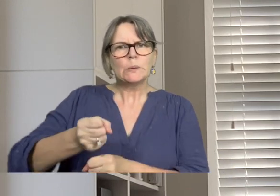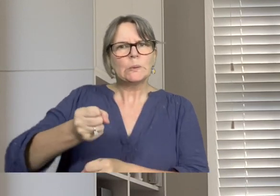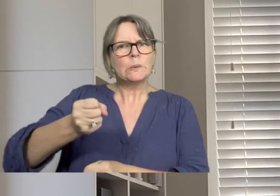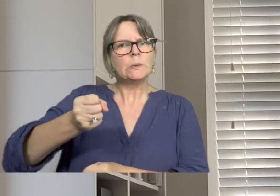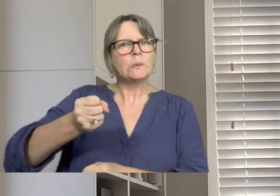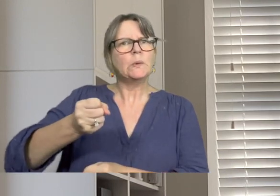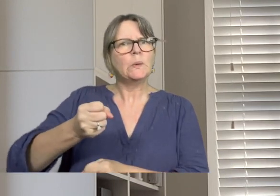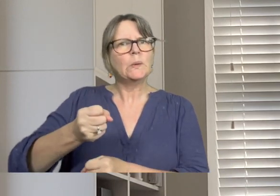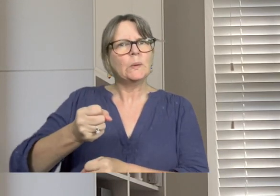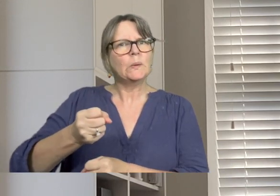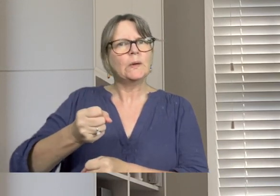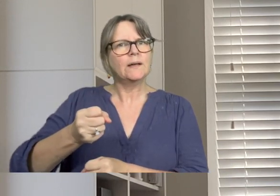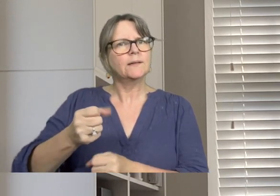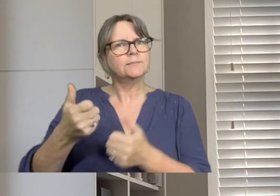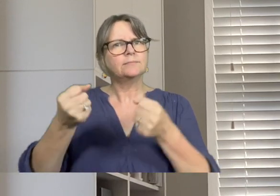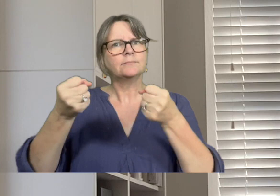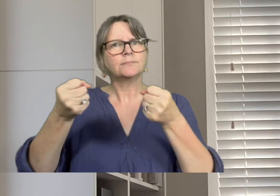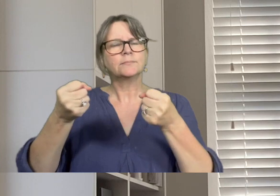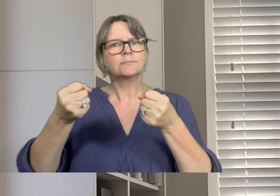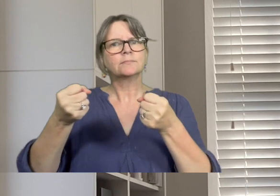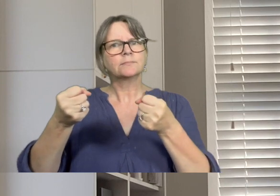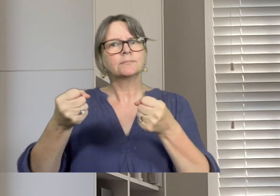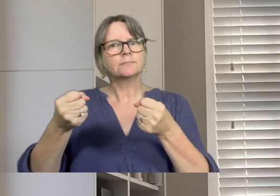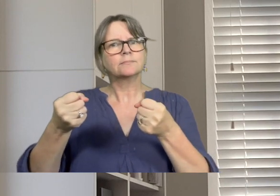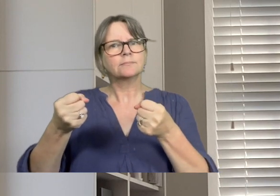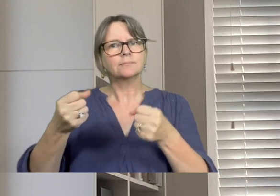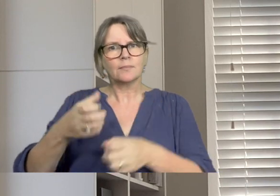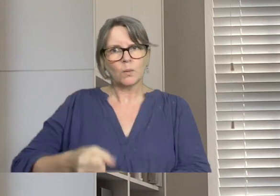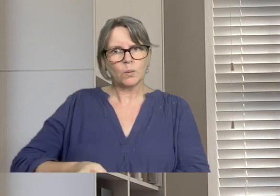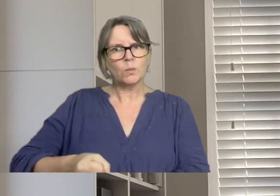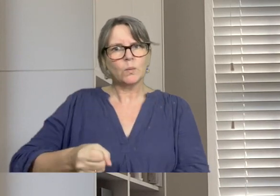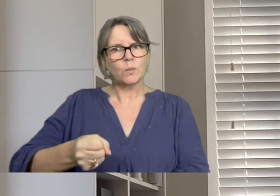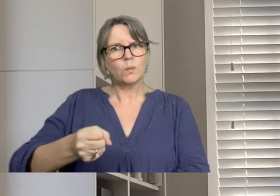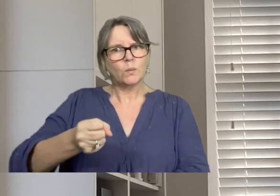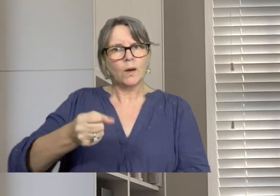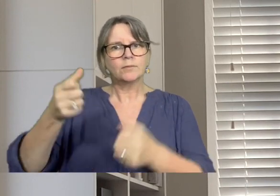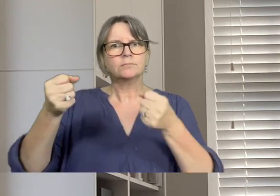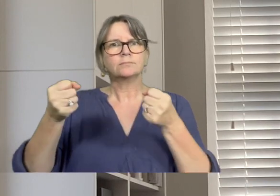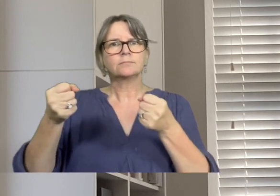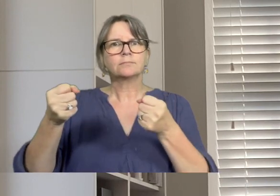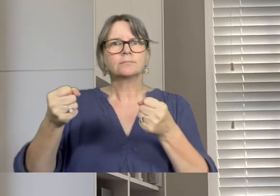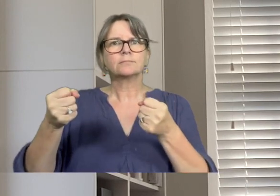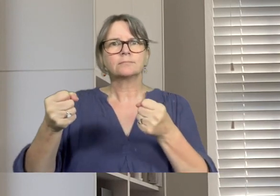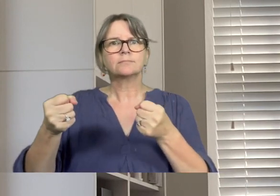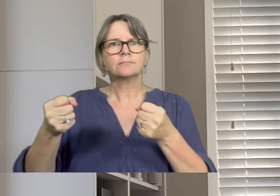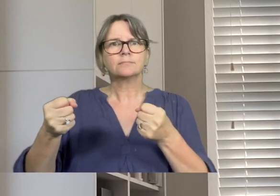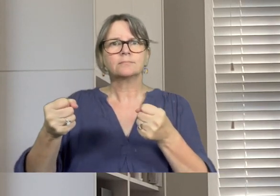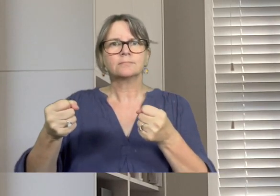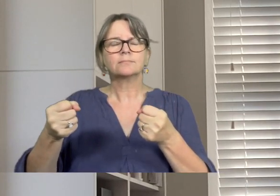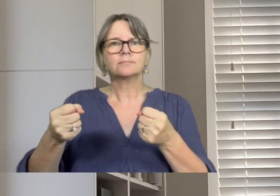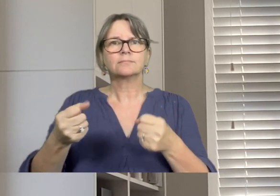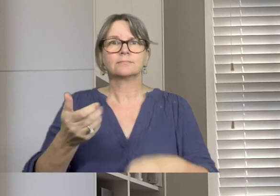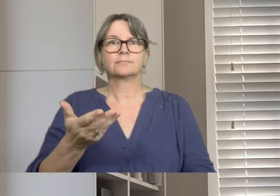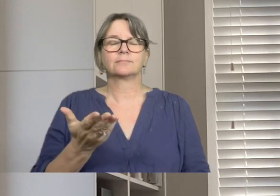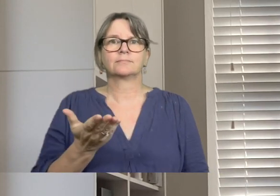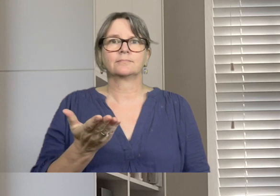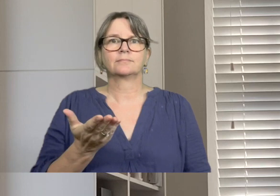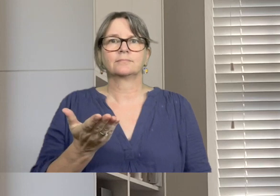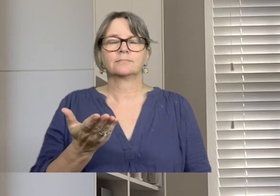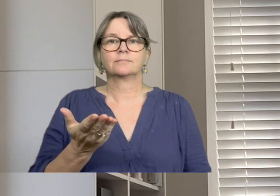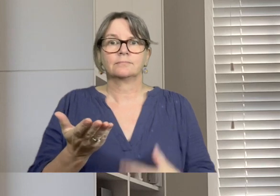leg. It might be enough here. This might be kind of kicking into where you're kind of getting a stretch, maybe back of the